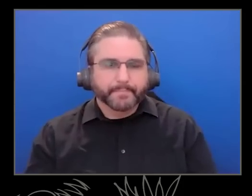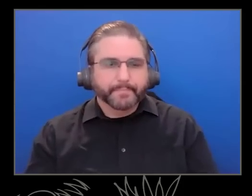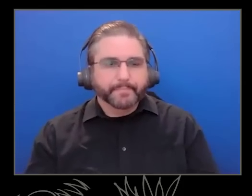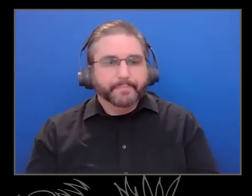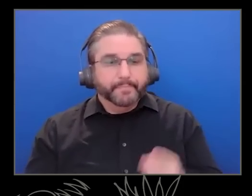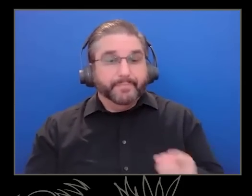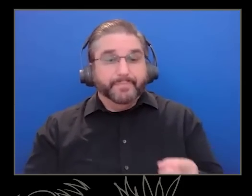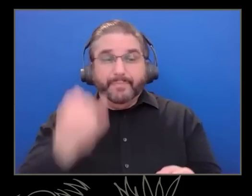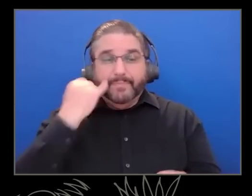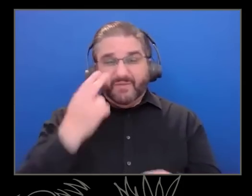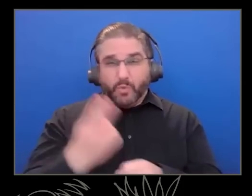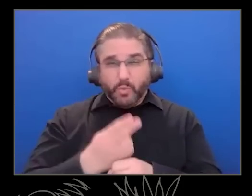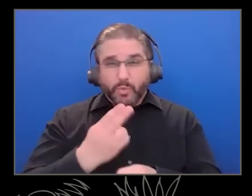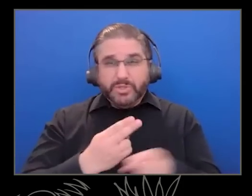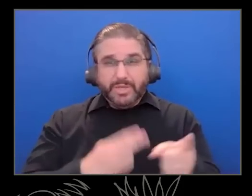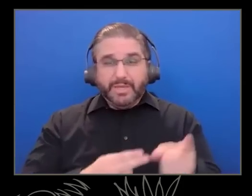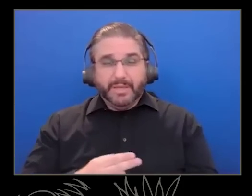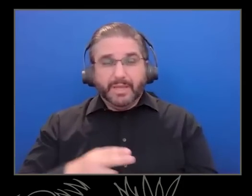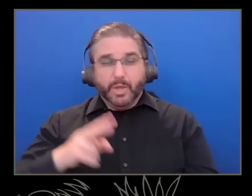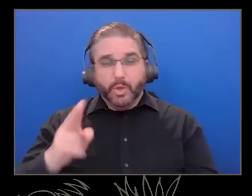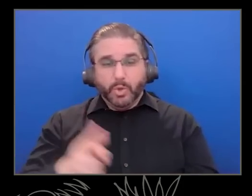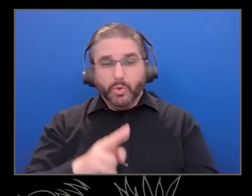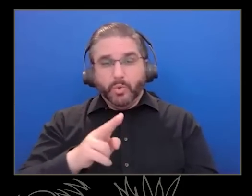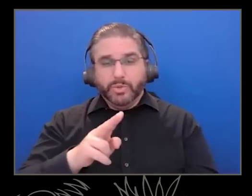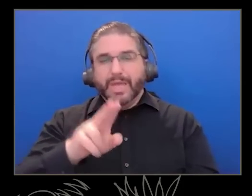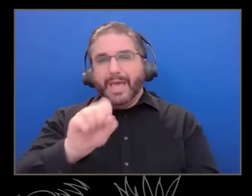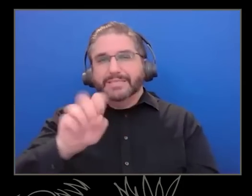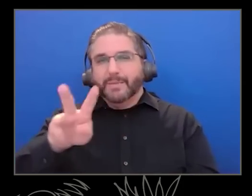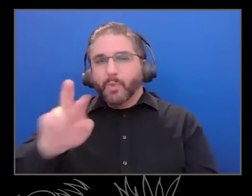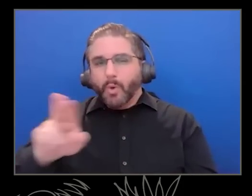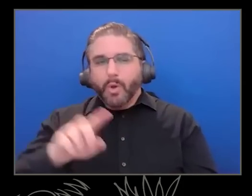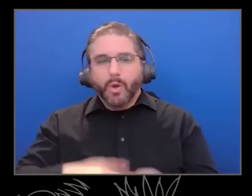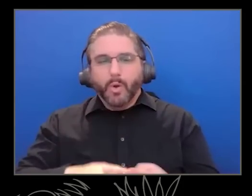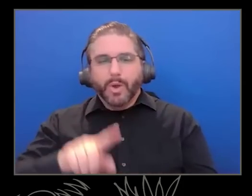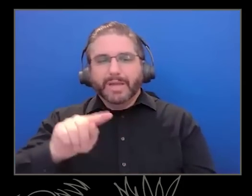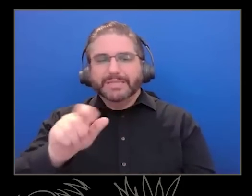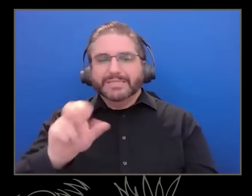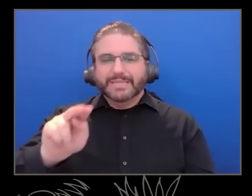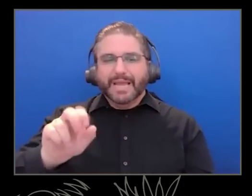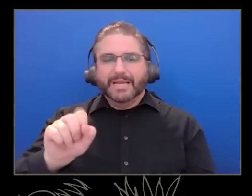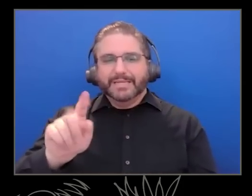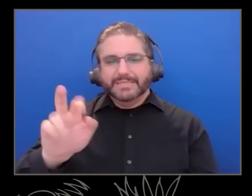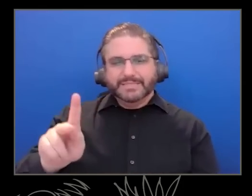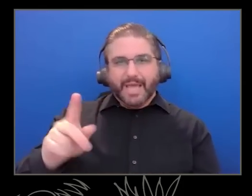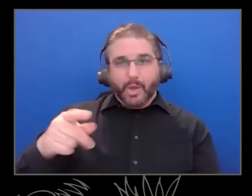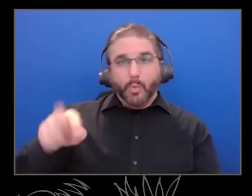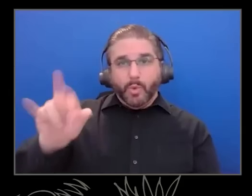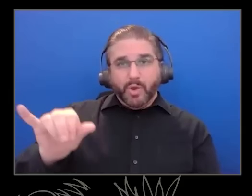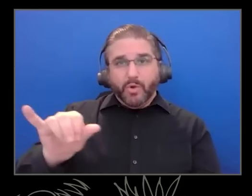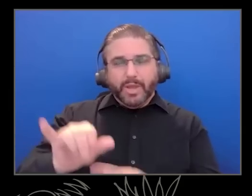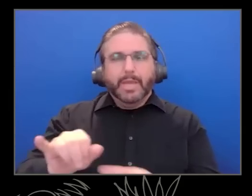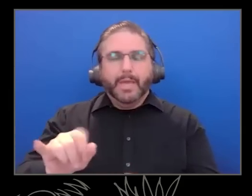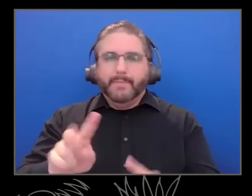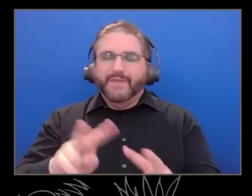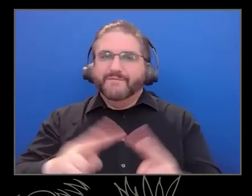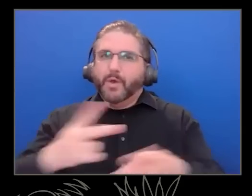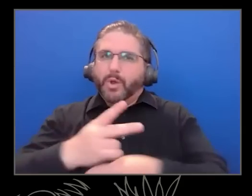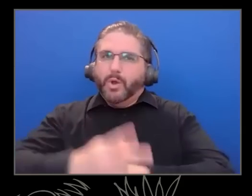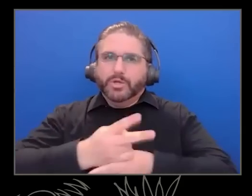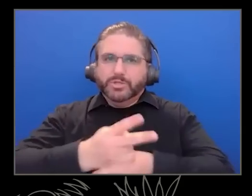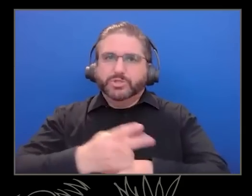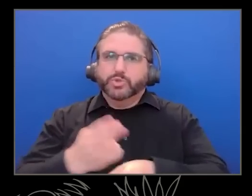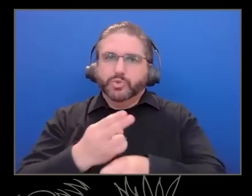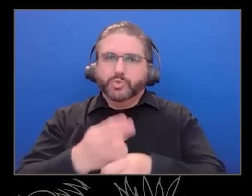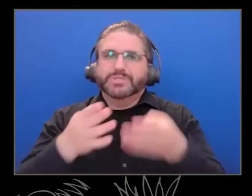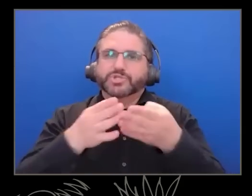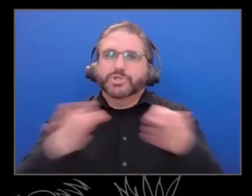And if you're using use SWR or TanStack query, be incredibly cautious about the generic